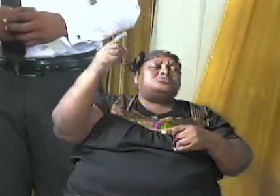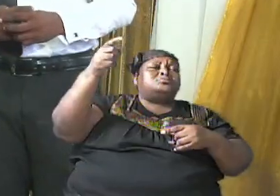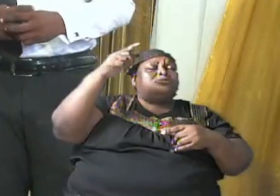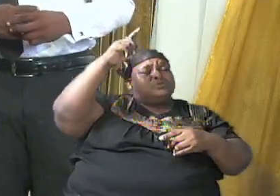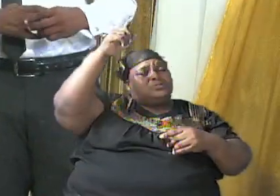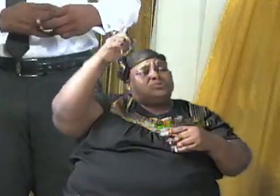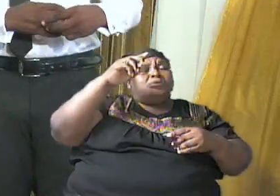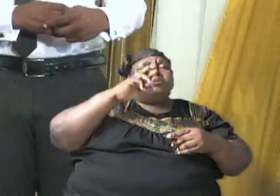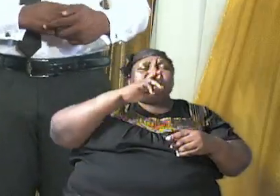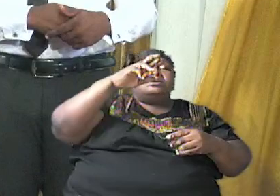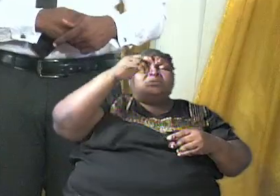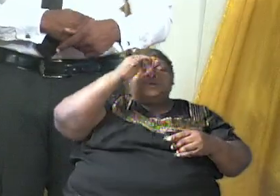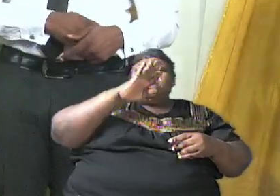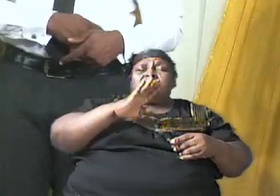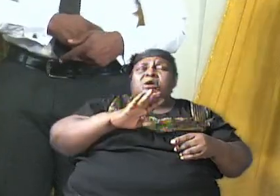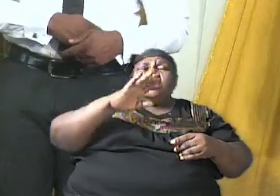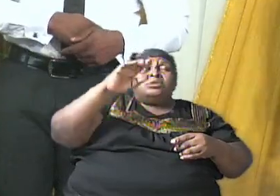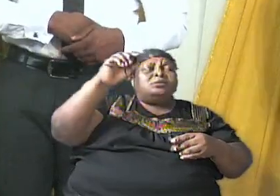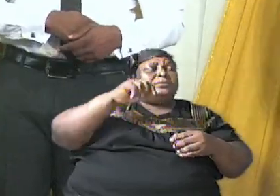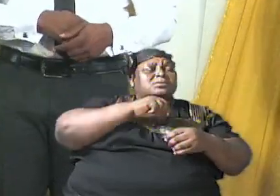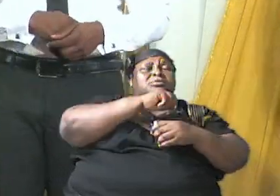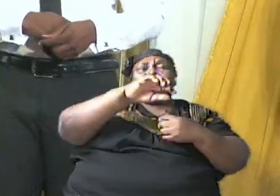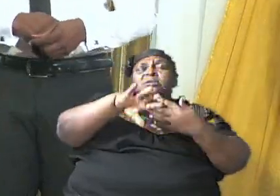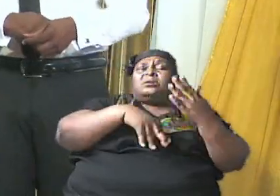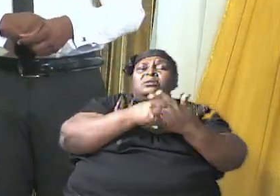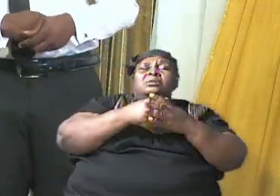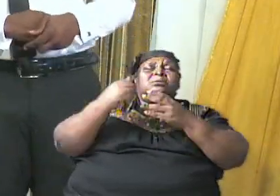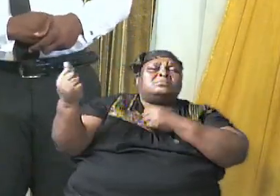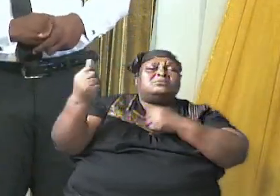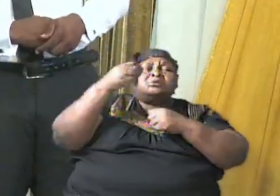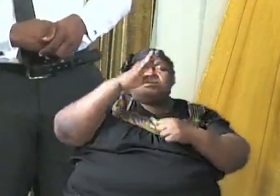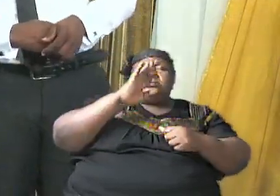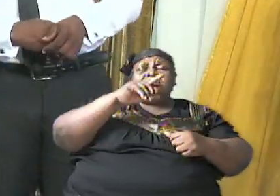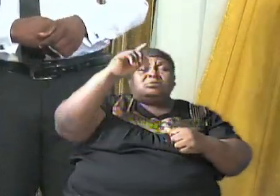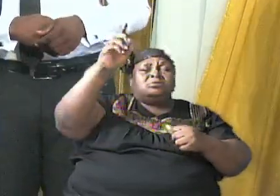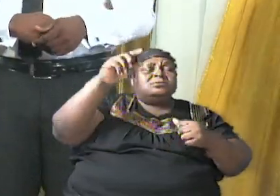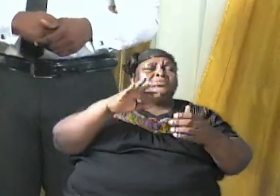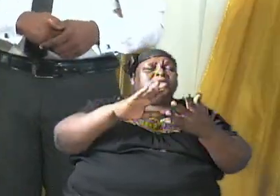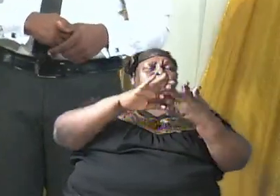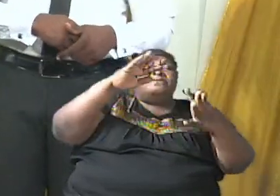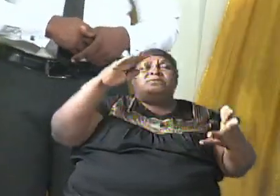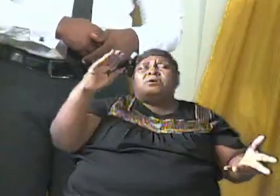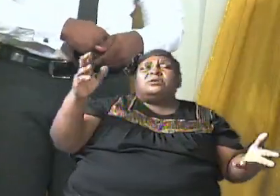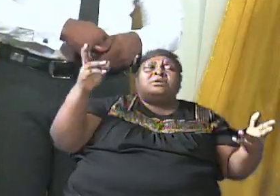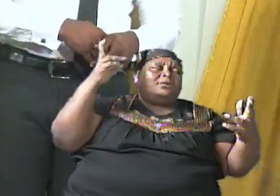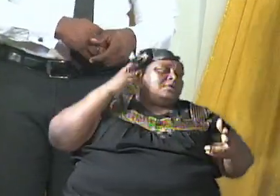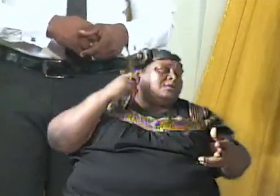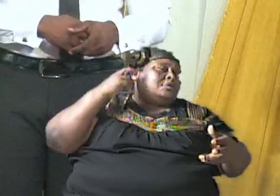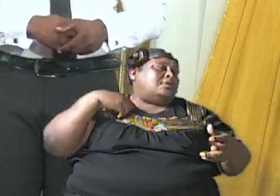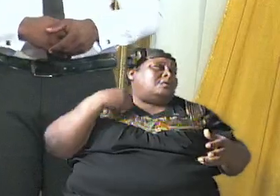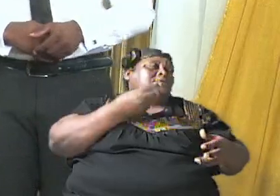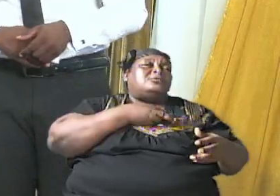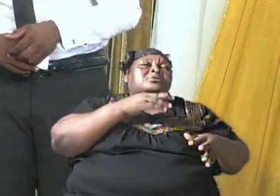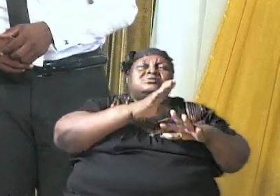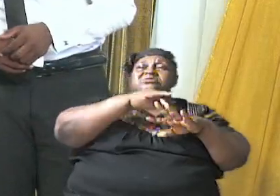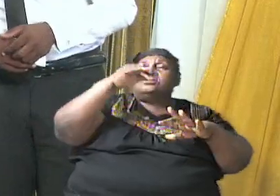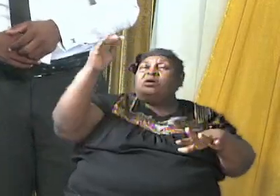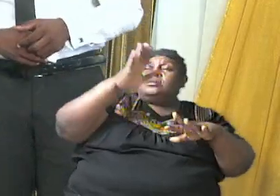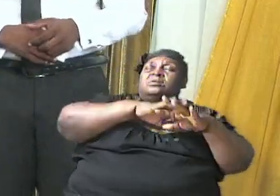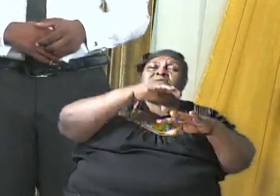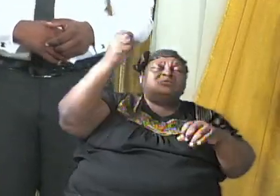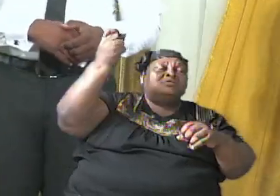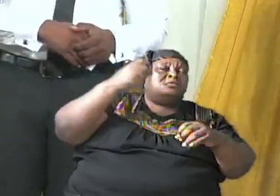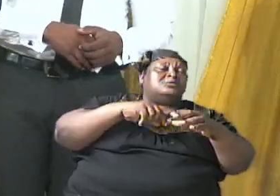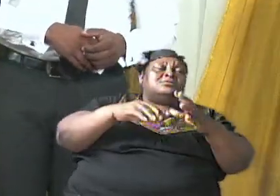you are God, that you are the Almighty God, and that you are to be glorified. Hear us as we call upon you this morning,